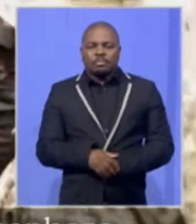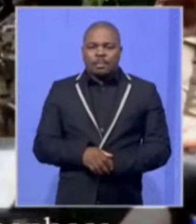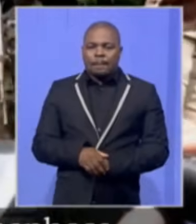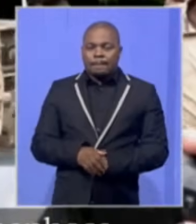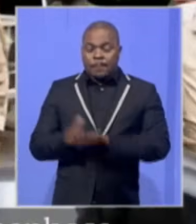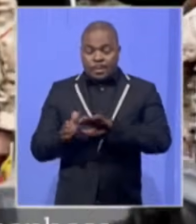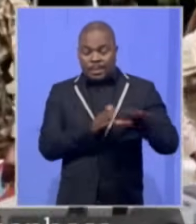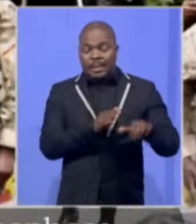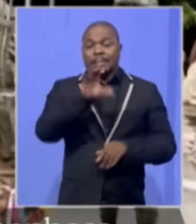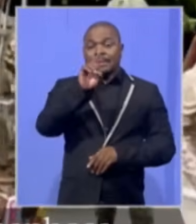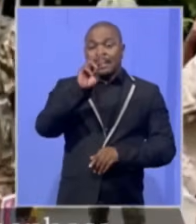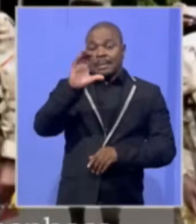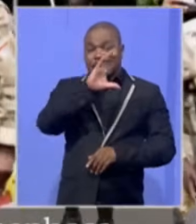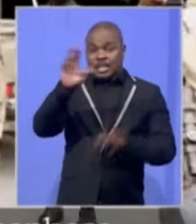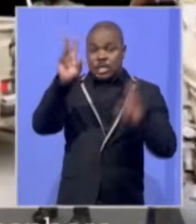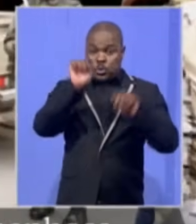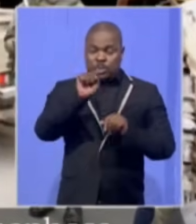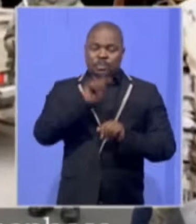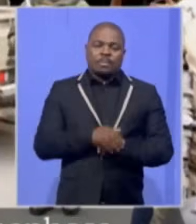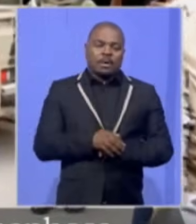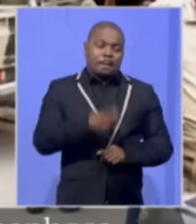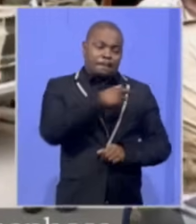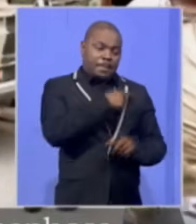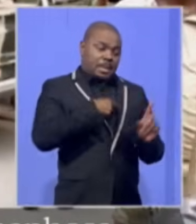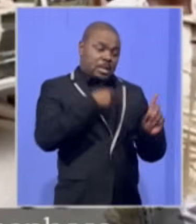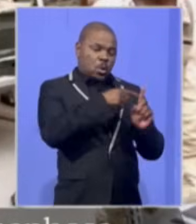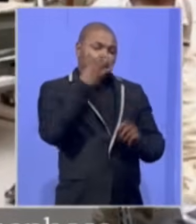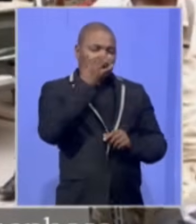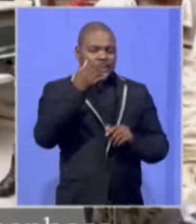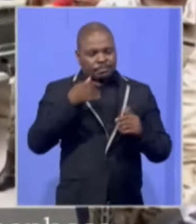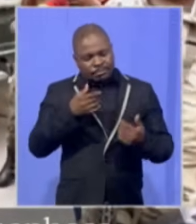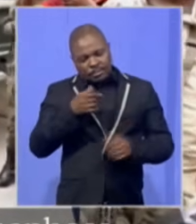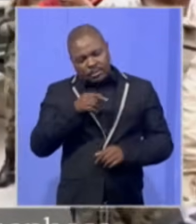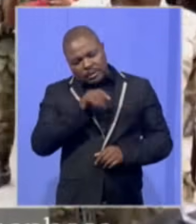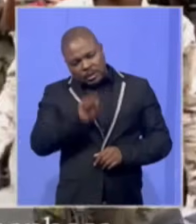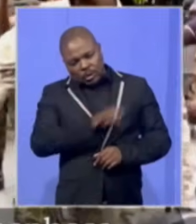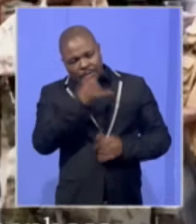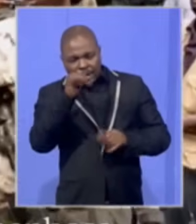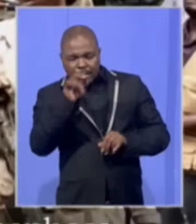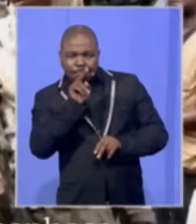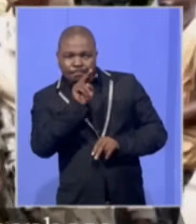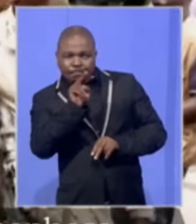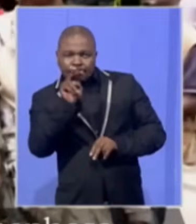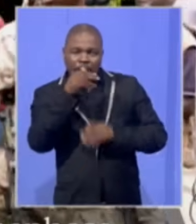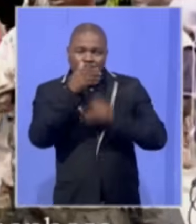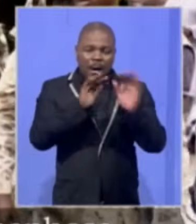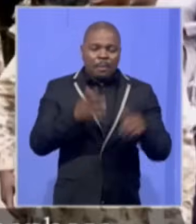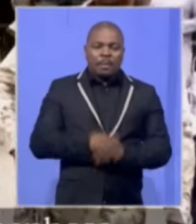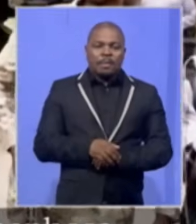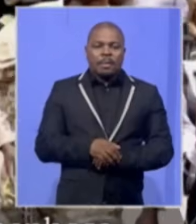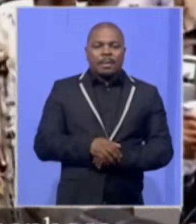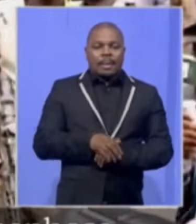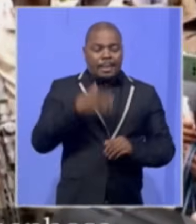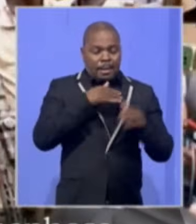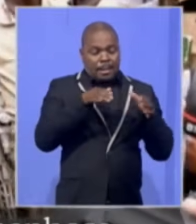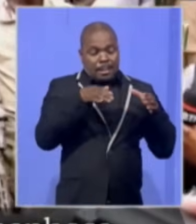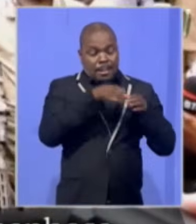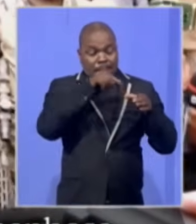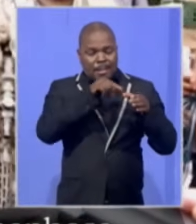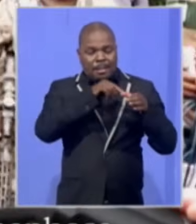jwa DRC mo presidente a re ba tsweletse go ela maemo tlhoko. Semi DRC, as you will have heard, had a